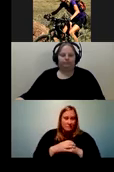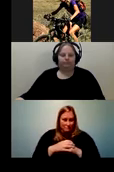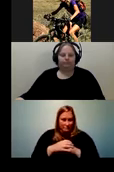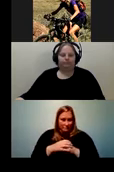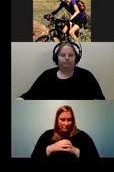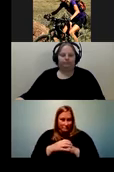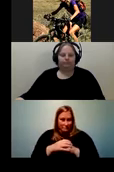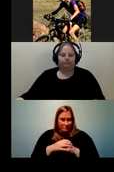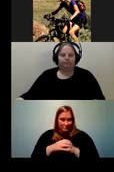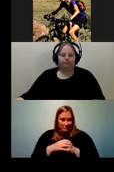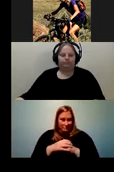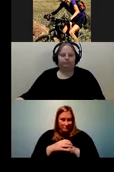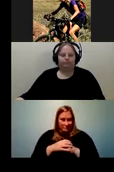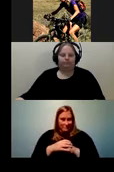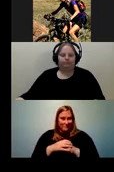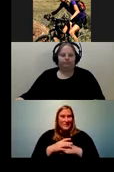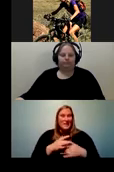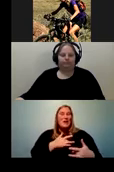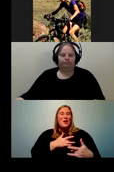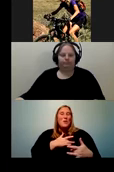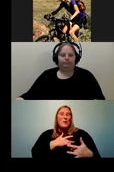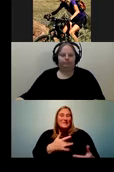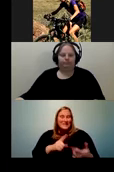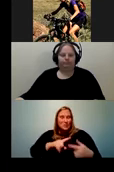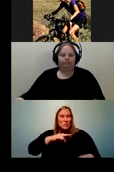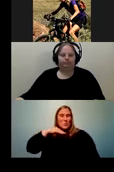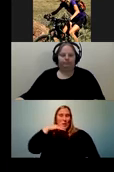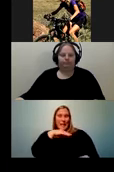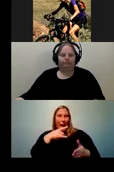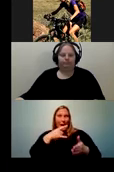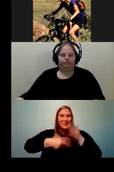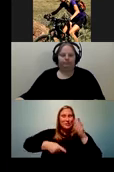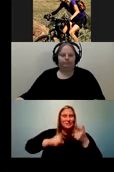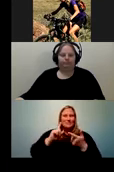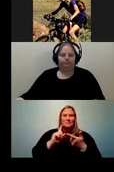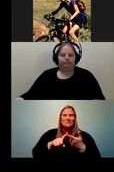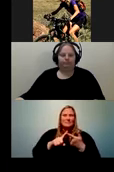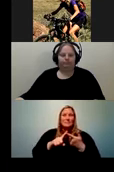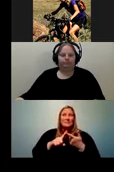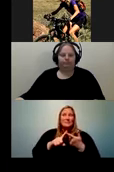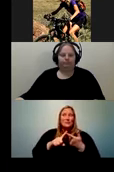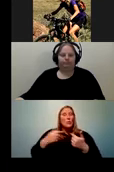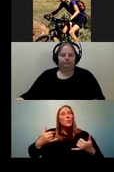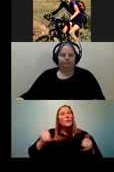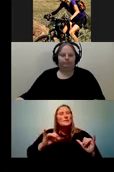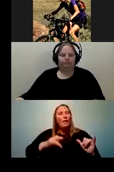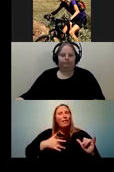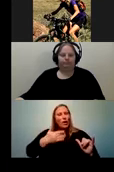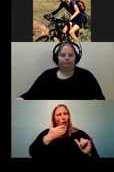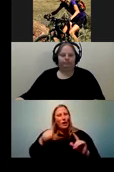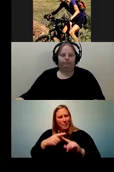Now, we tend to lie and cheat only up to a level that lets us still feel good about ourselves.